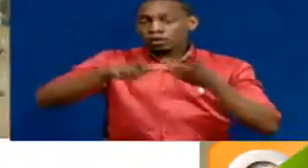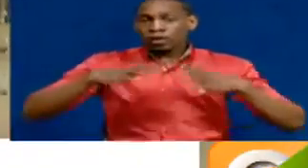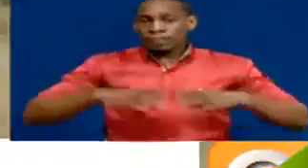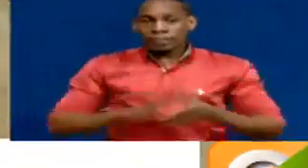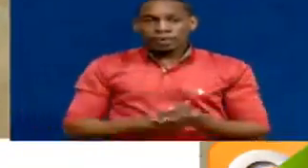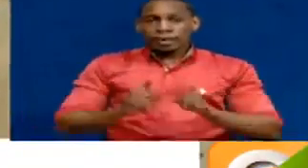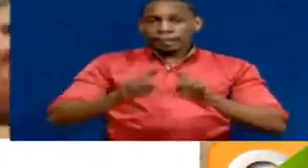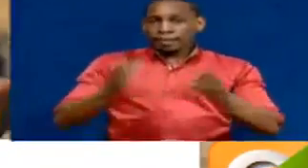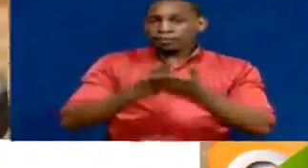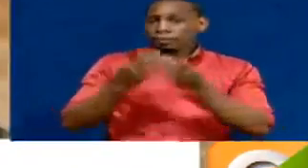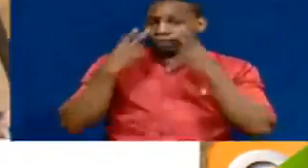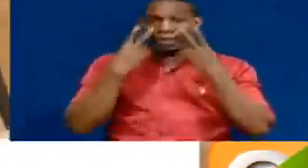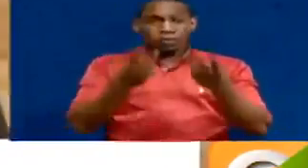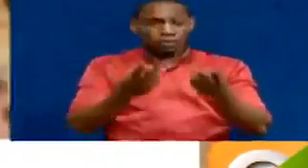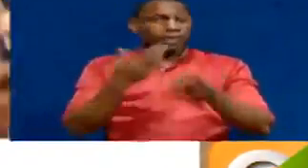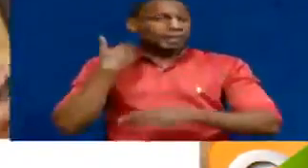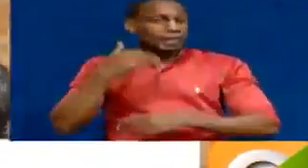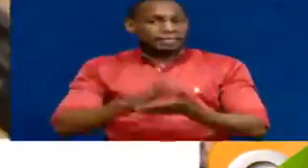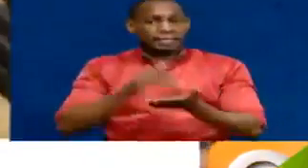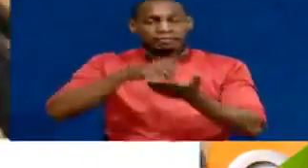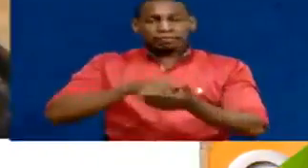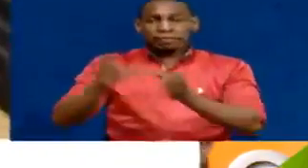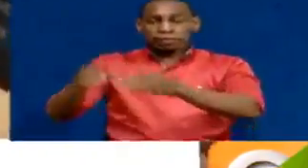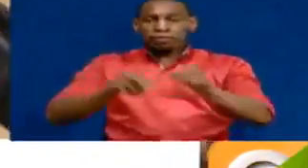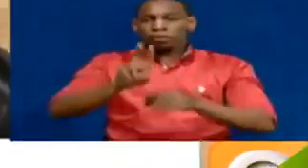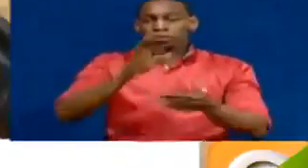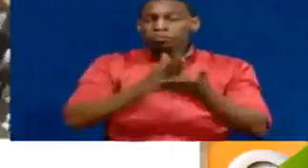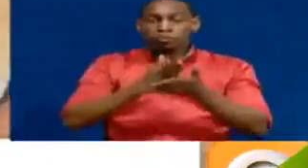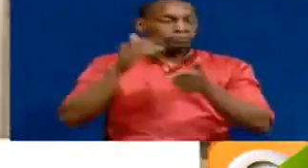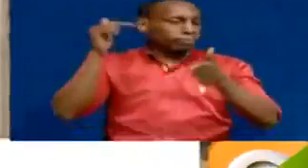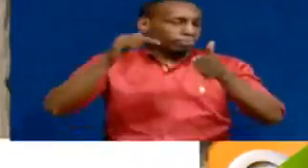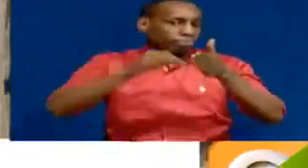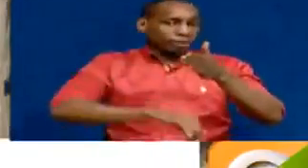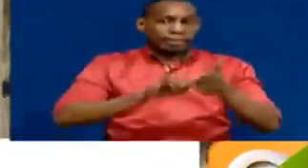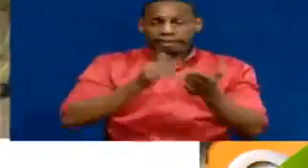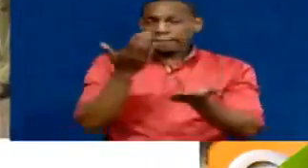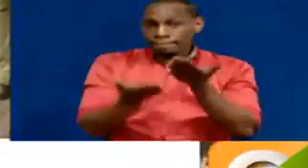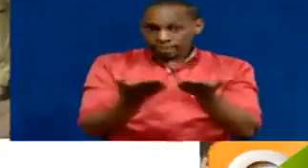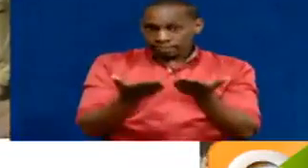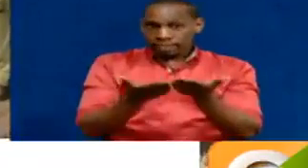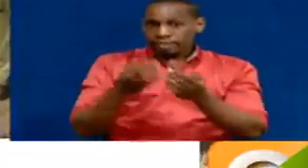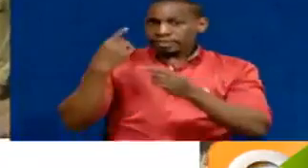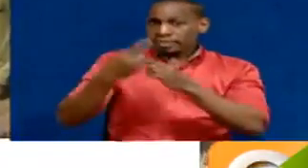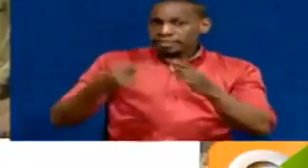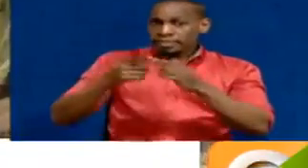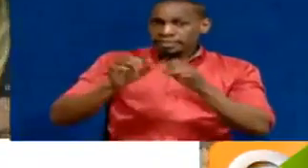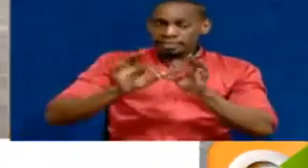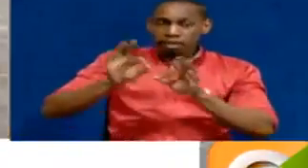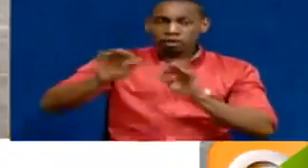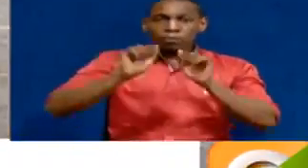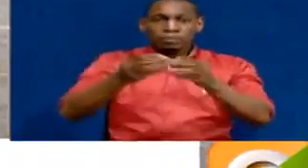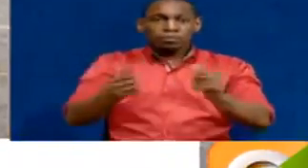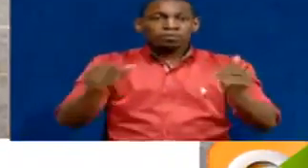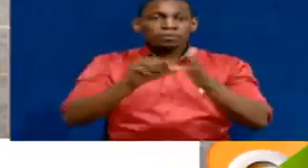locals. But I soon discovered that the hate between these communities is deep-rooted, that it might just take decades to fix the issues